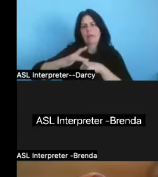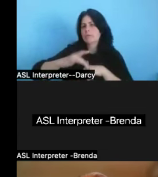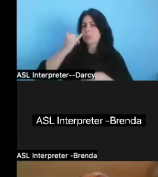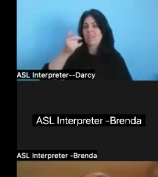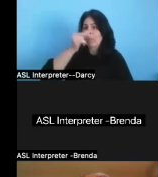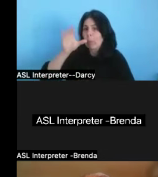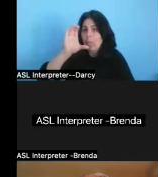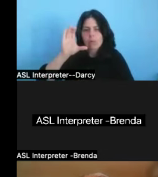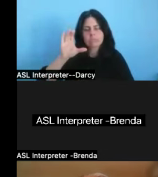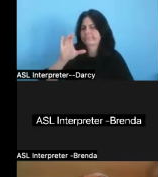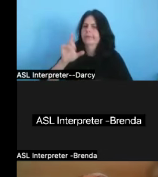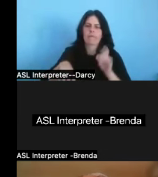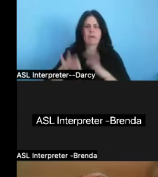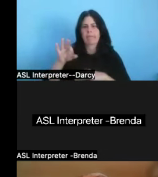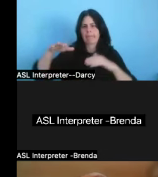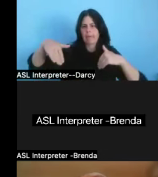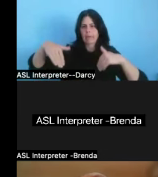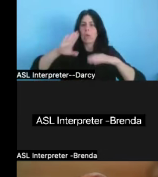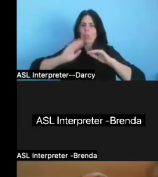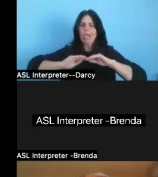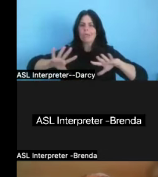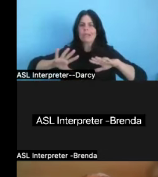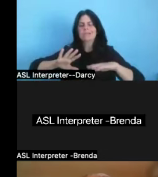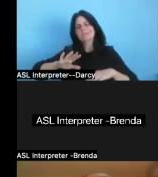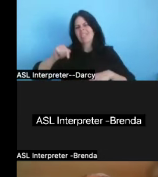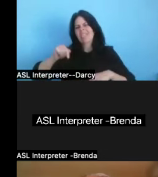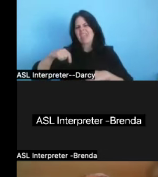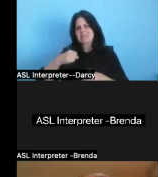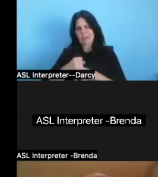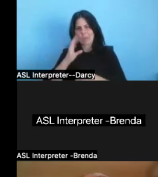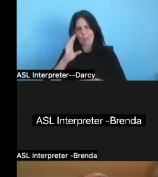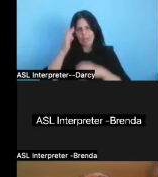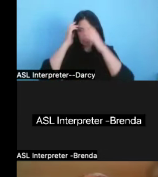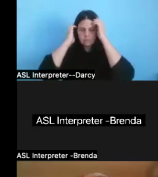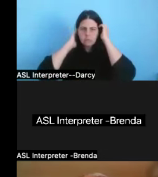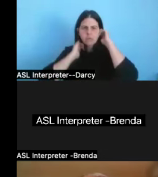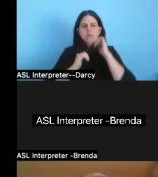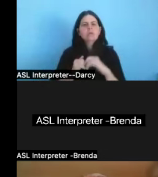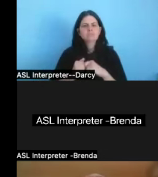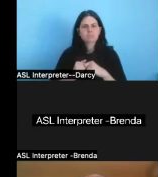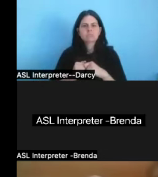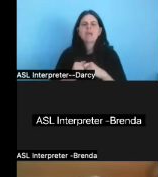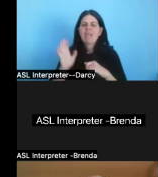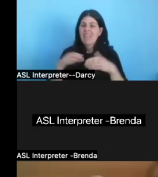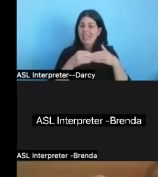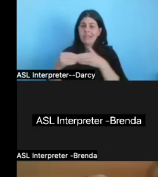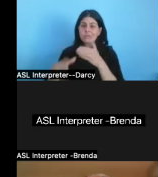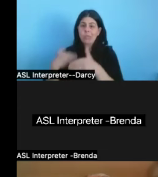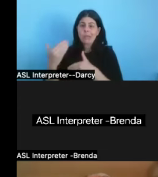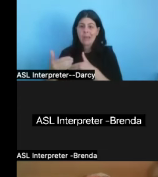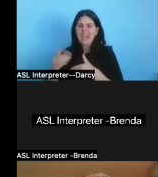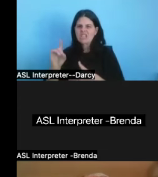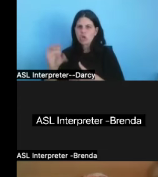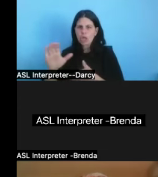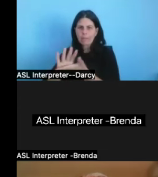it, but it will be out sometime this year. And it feeds into the next document. I mentioned this one earlier, so I'm